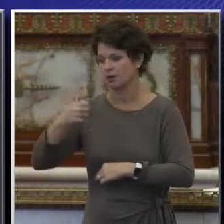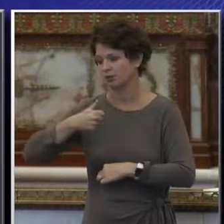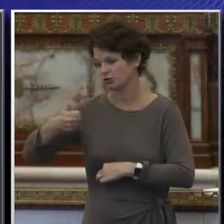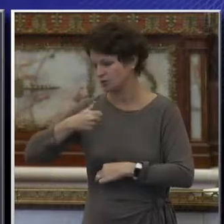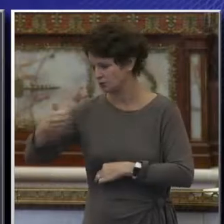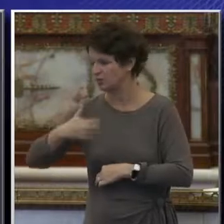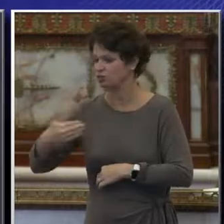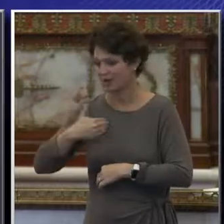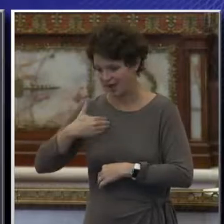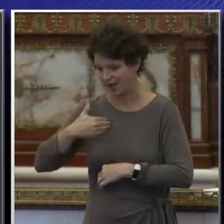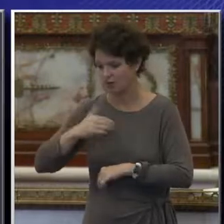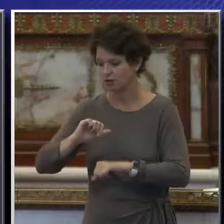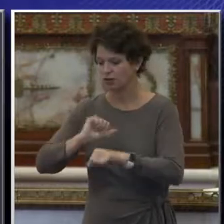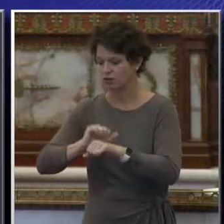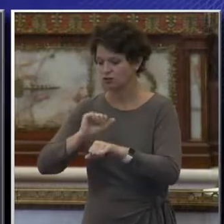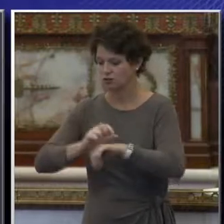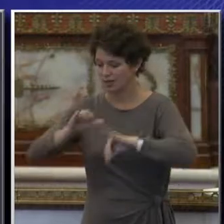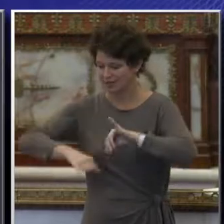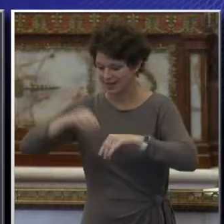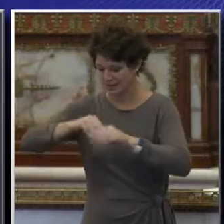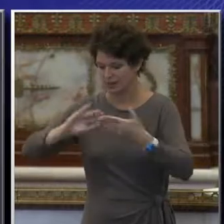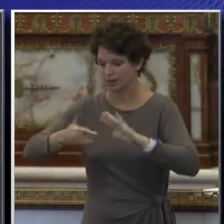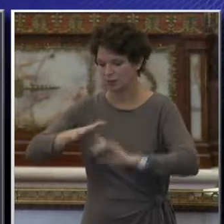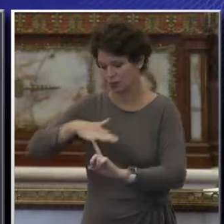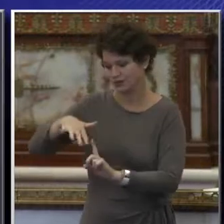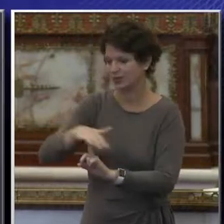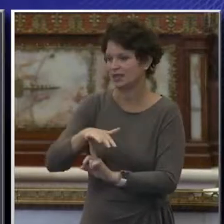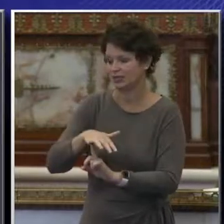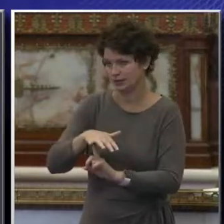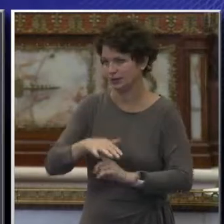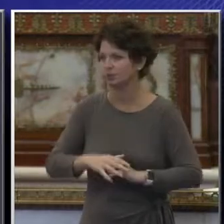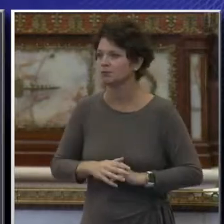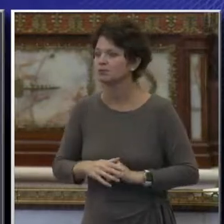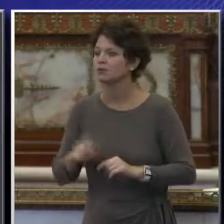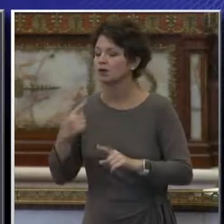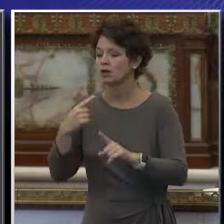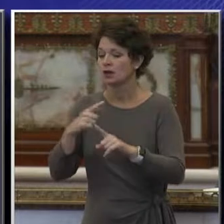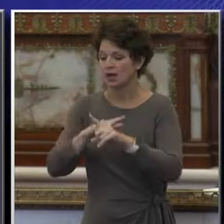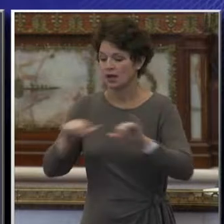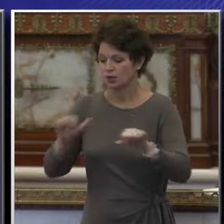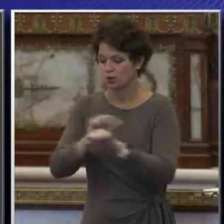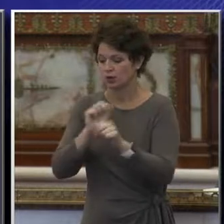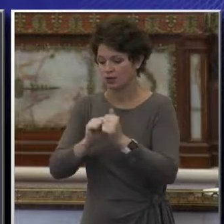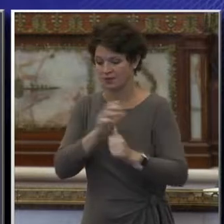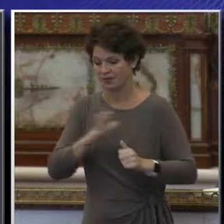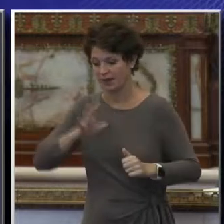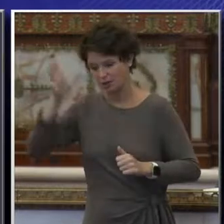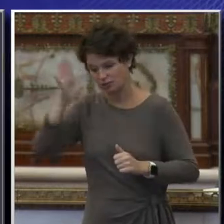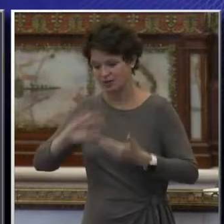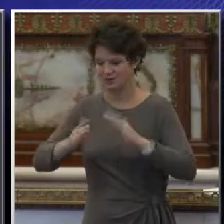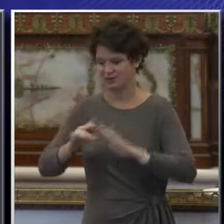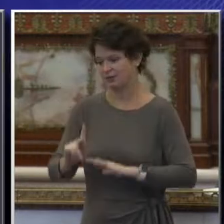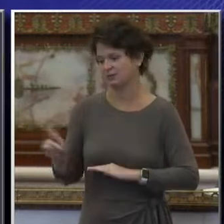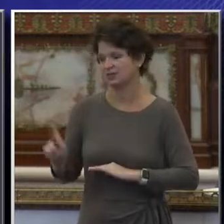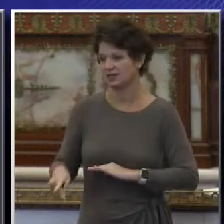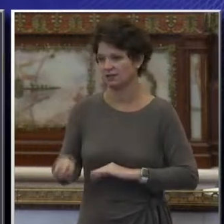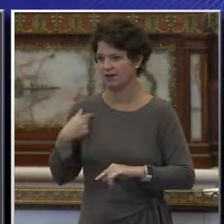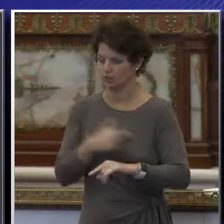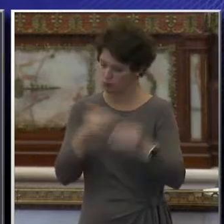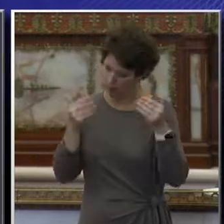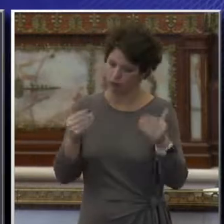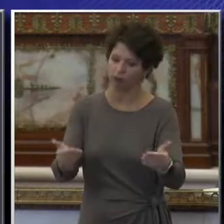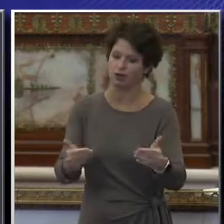sure these jobs stay within the community, and working with, the councilman and the city of Philadelphia as we move